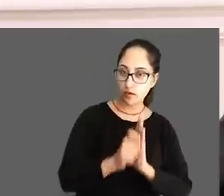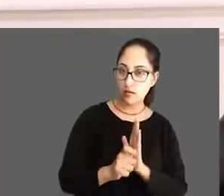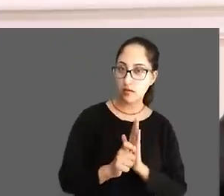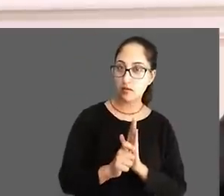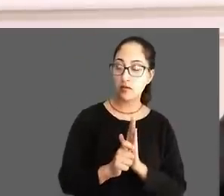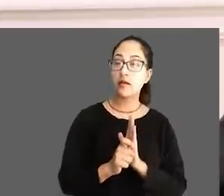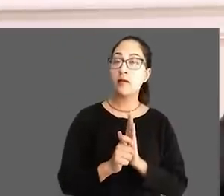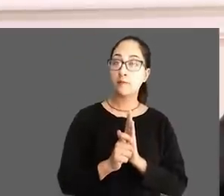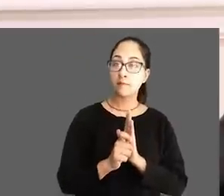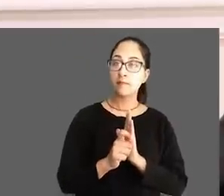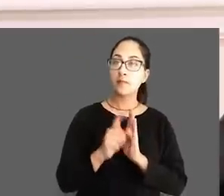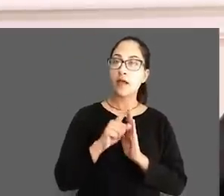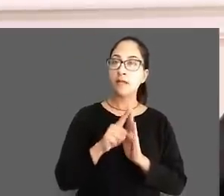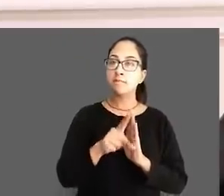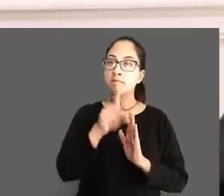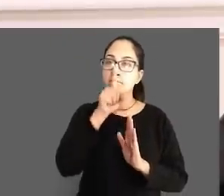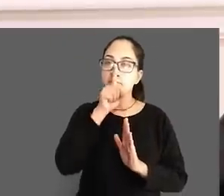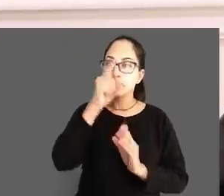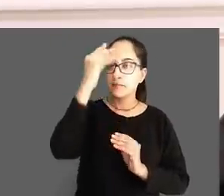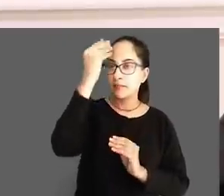backgrounds.